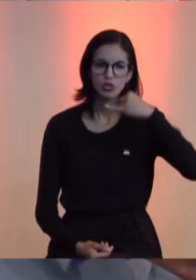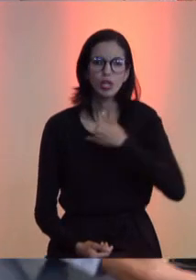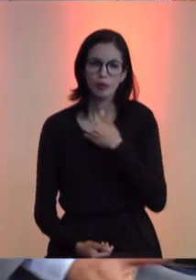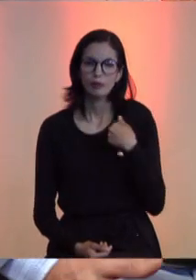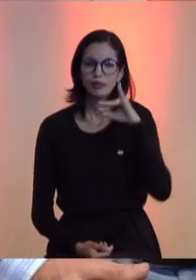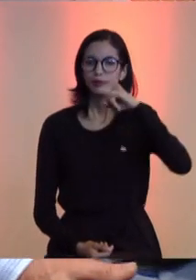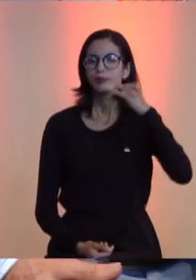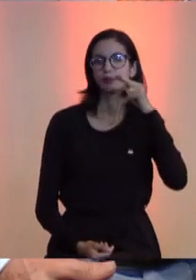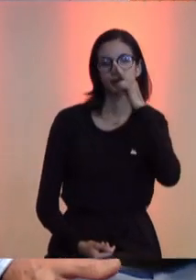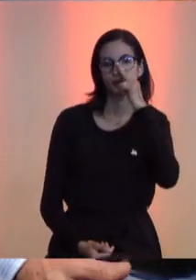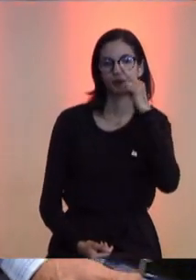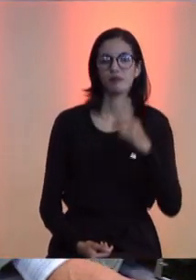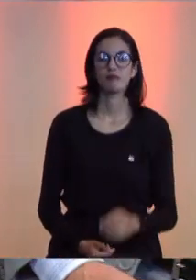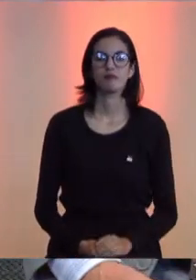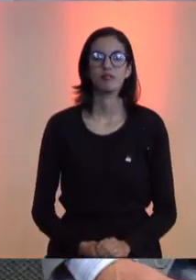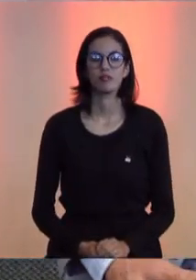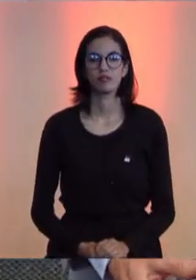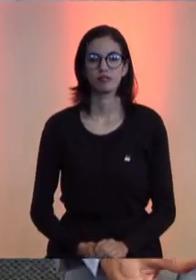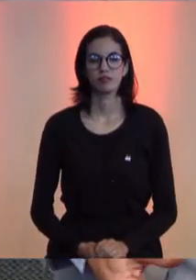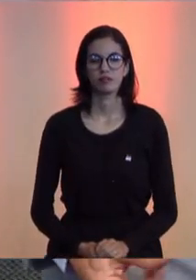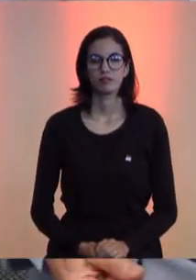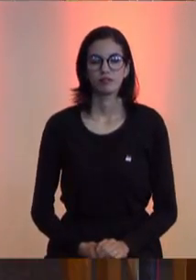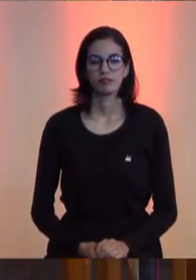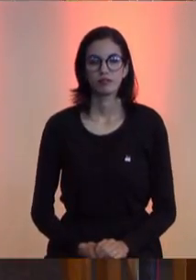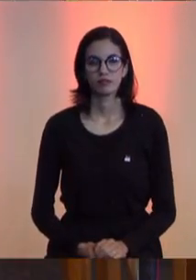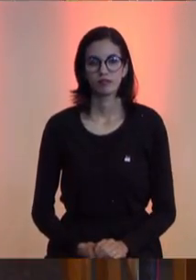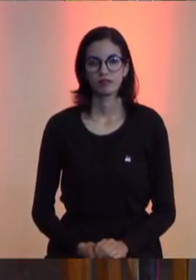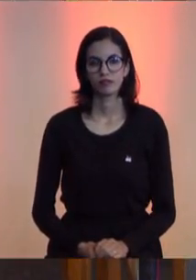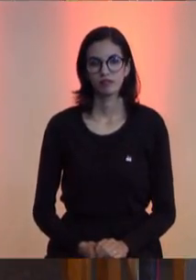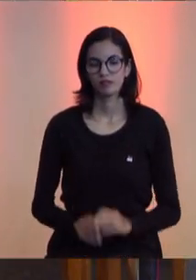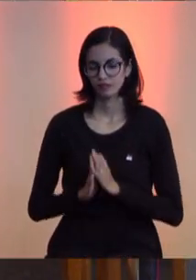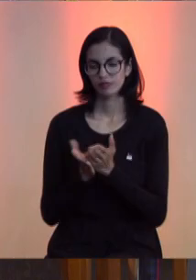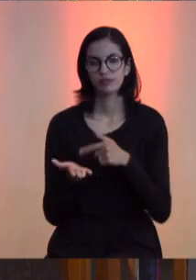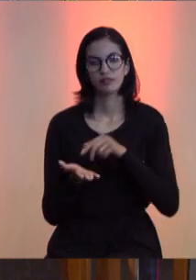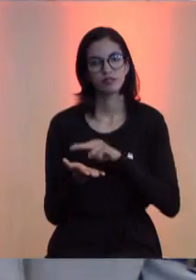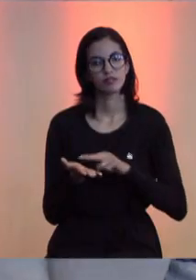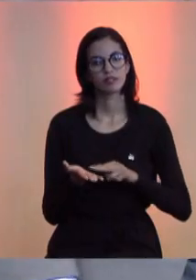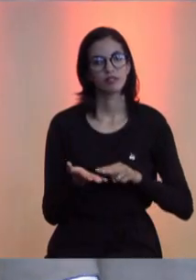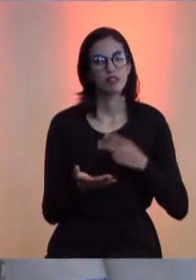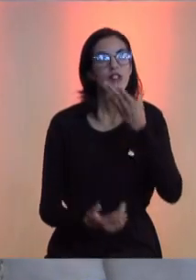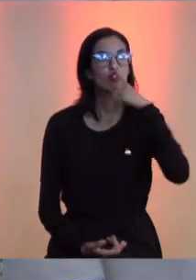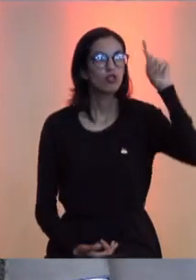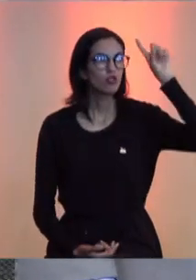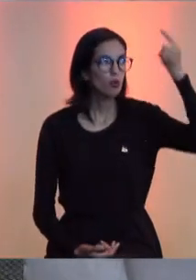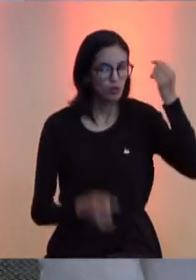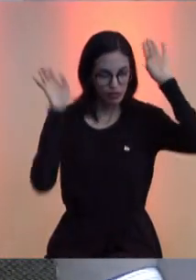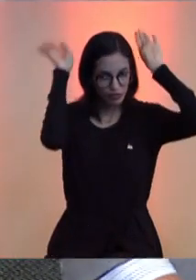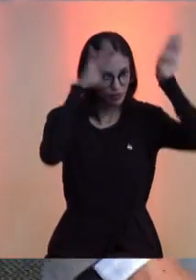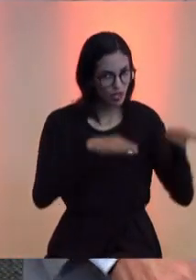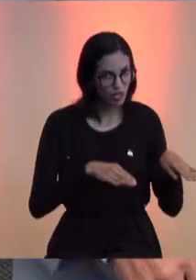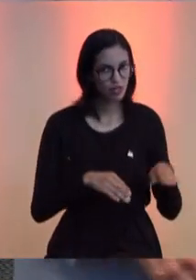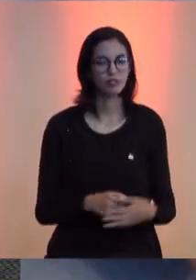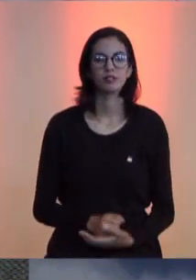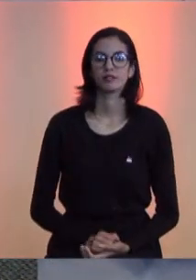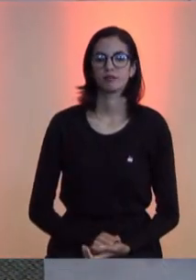knowing there is only one God to worship. Crecieron sabiendo que hay un solo Dios al que adorar. And they told them